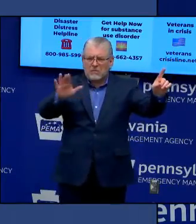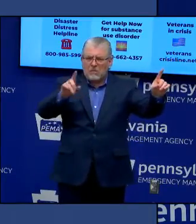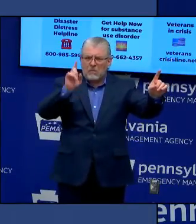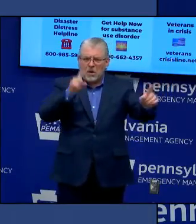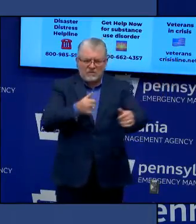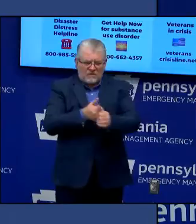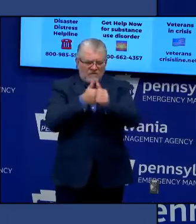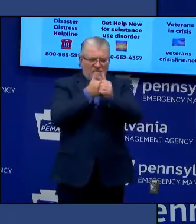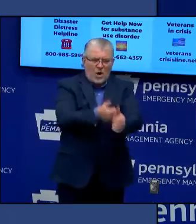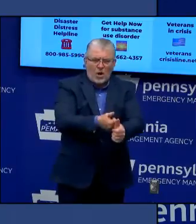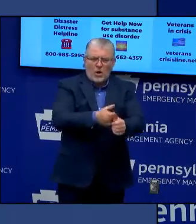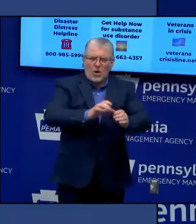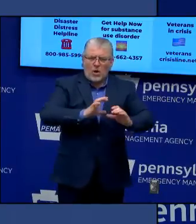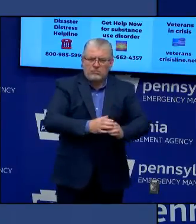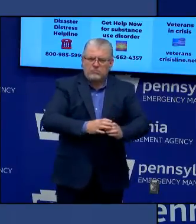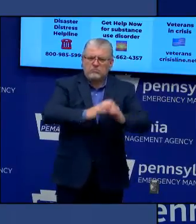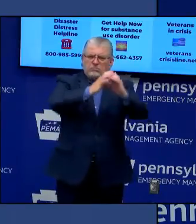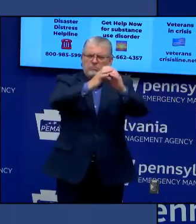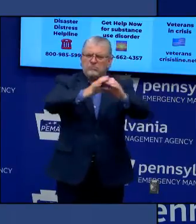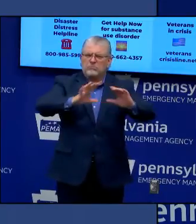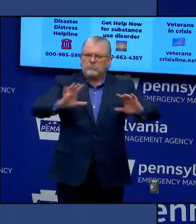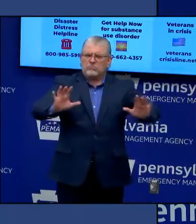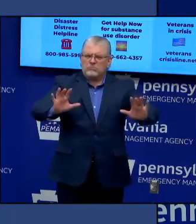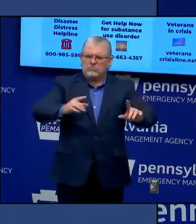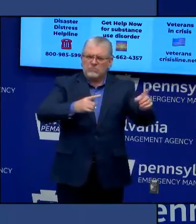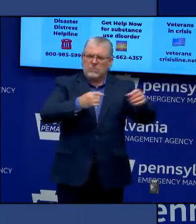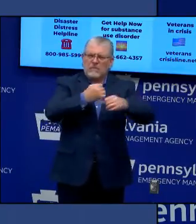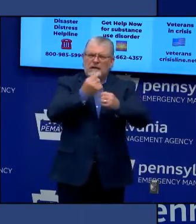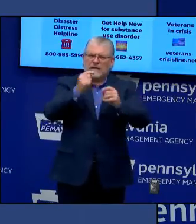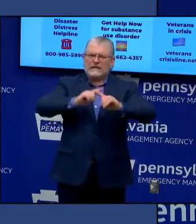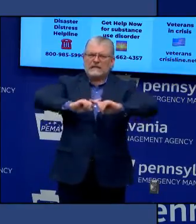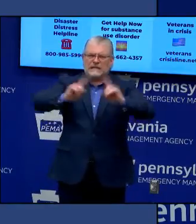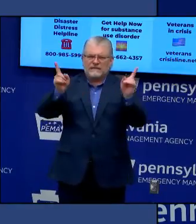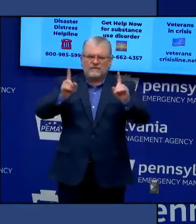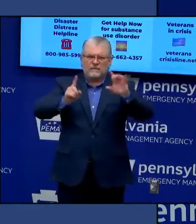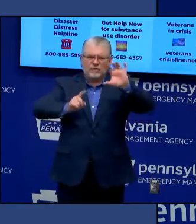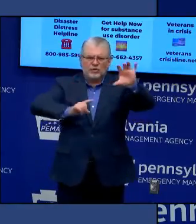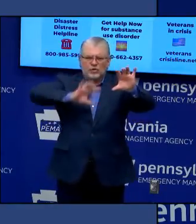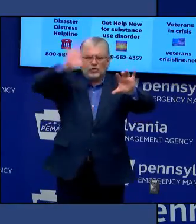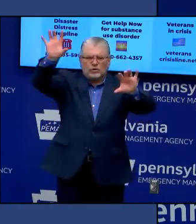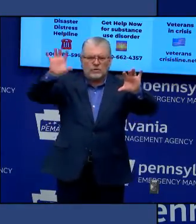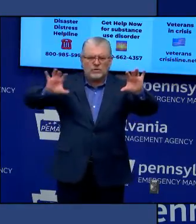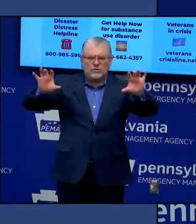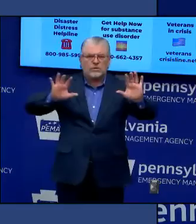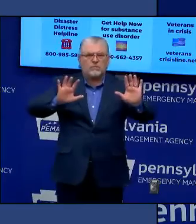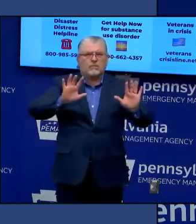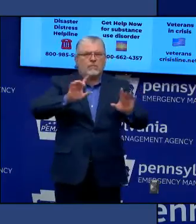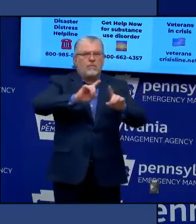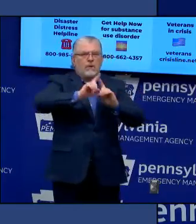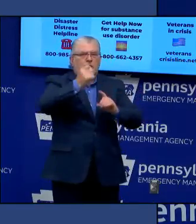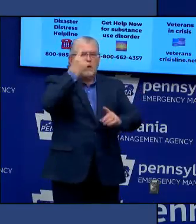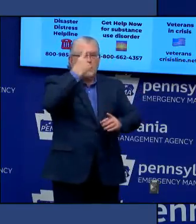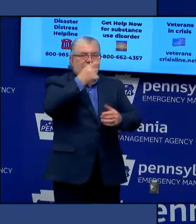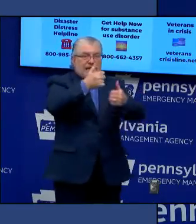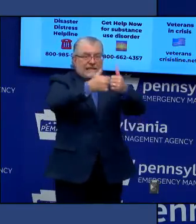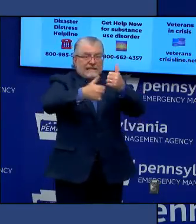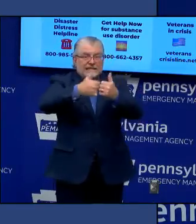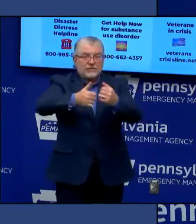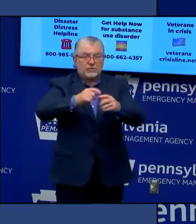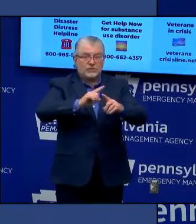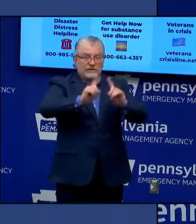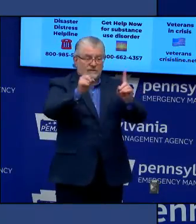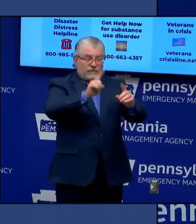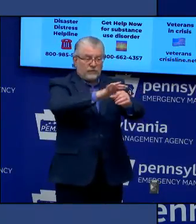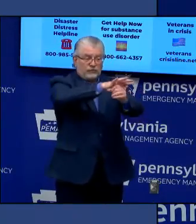those regions are. But we are going to still take a regional approach. It might not be those specific designations.